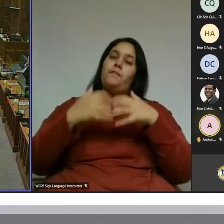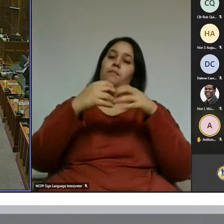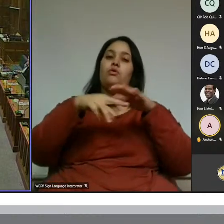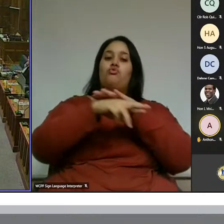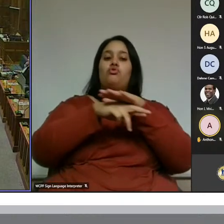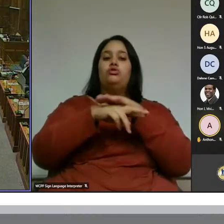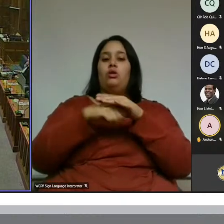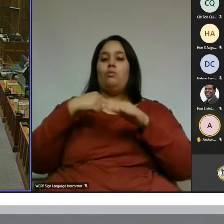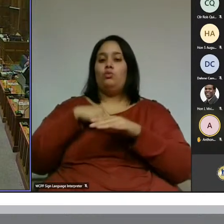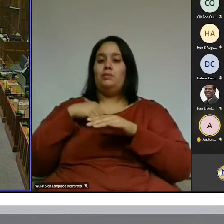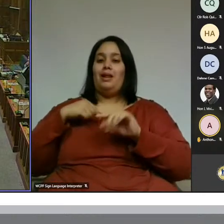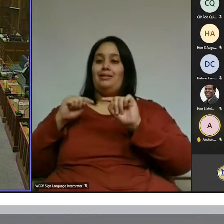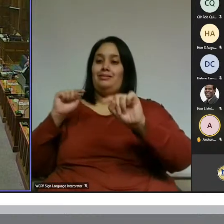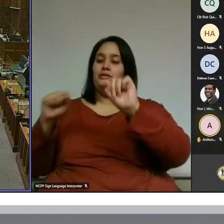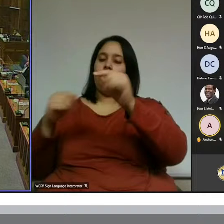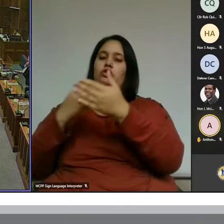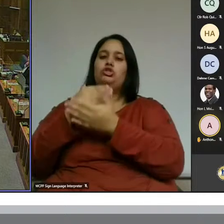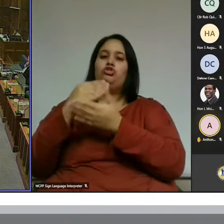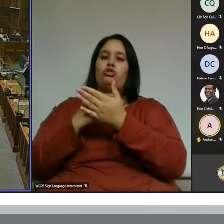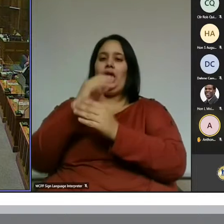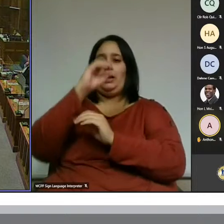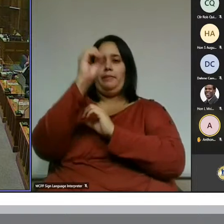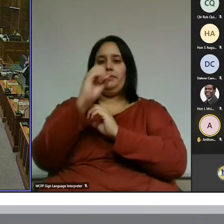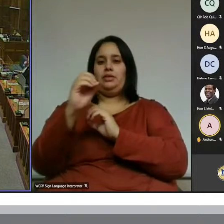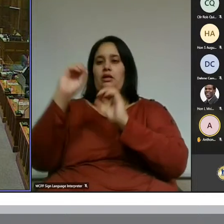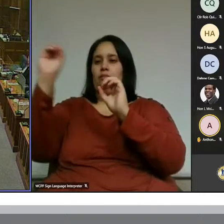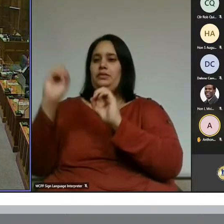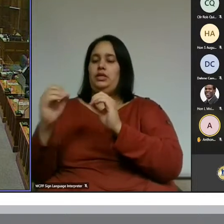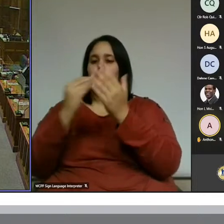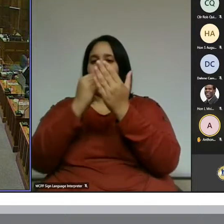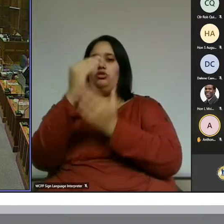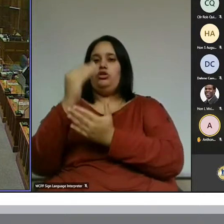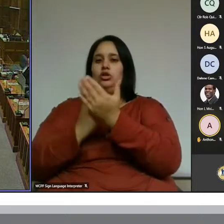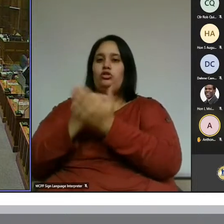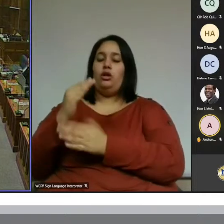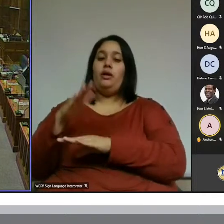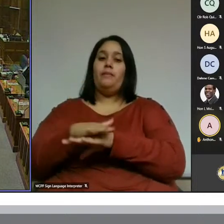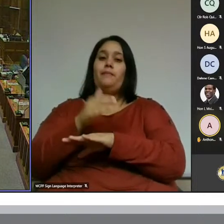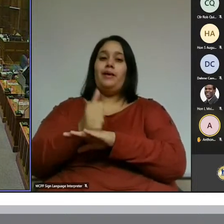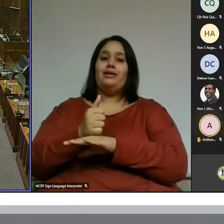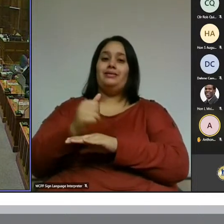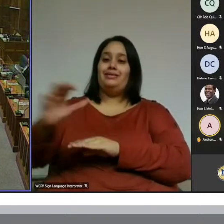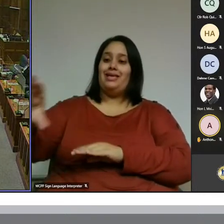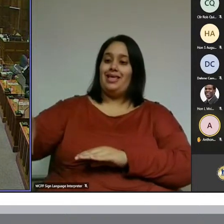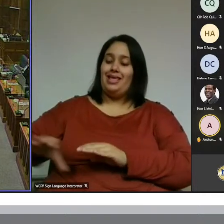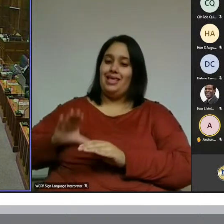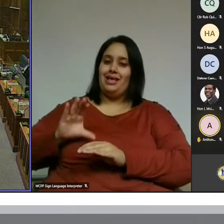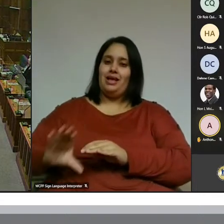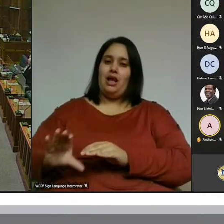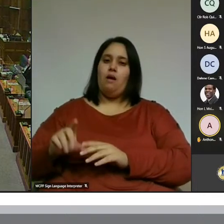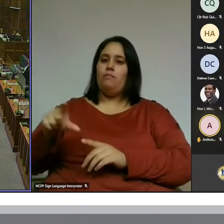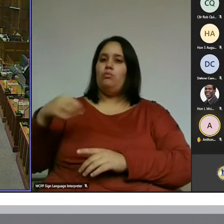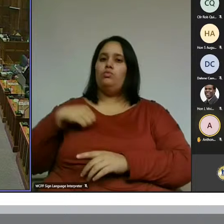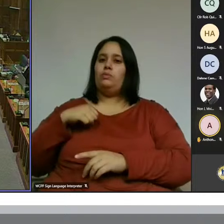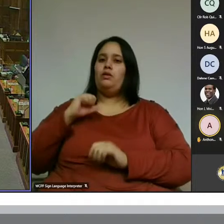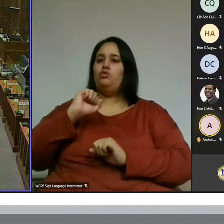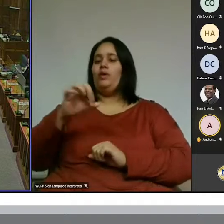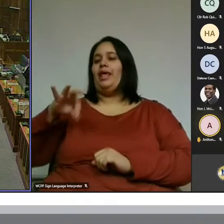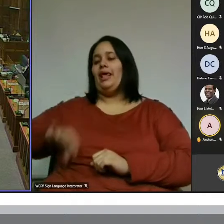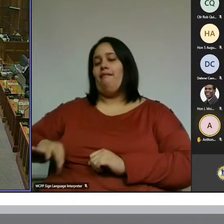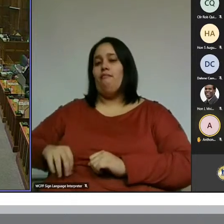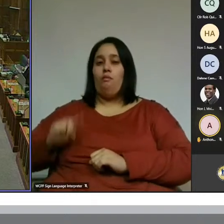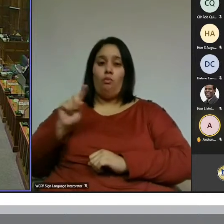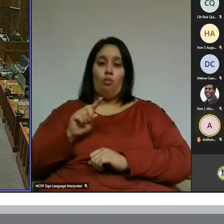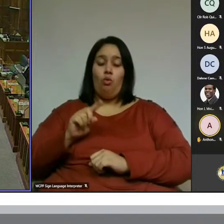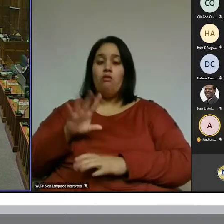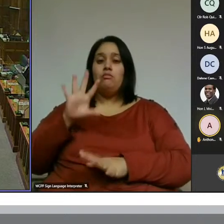municipalities share a bigger percentage, also based on the income of those municipalities. It must be said, particularly